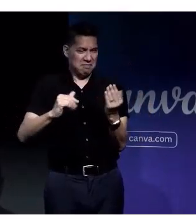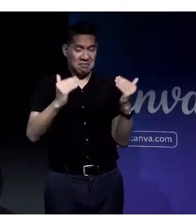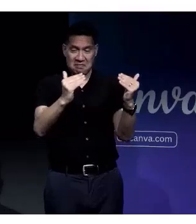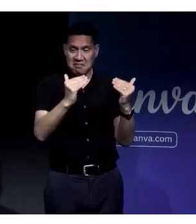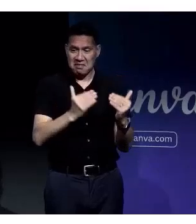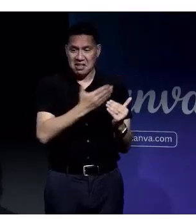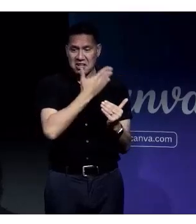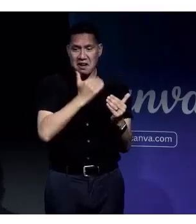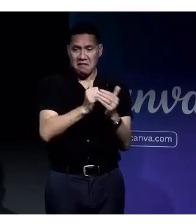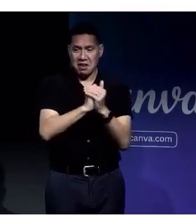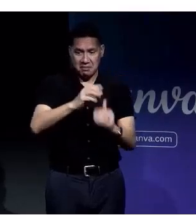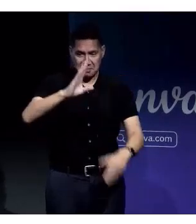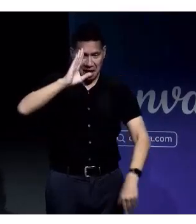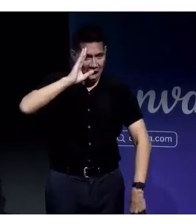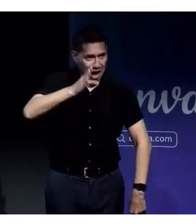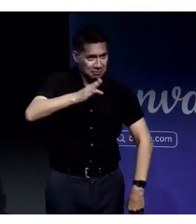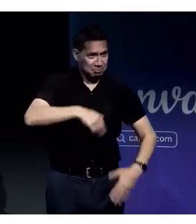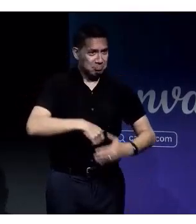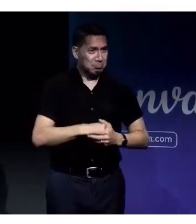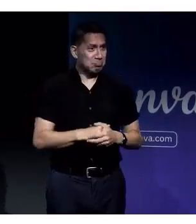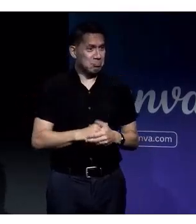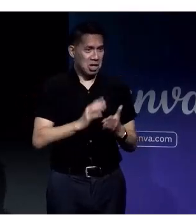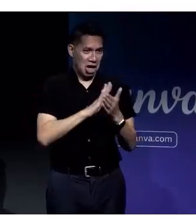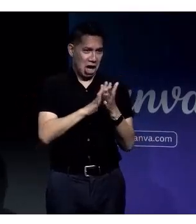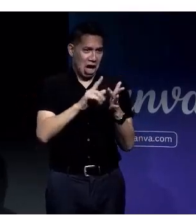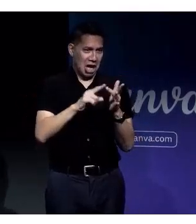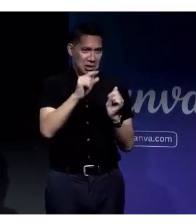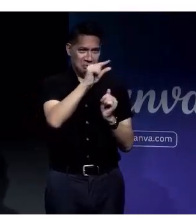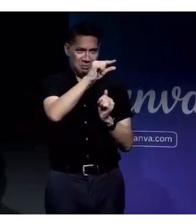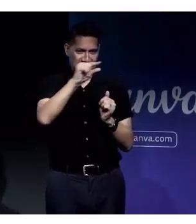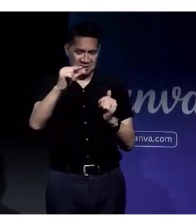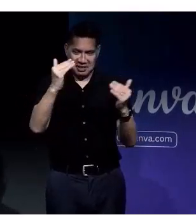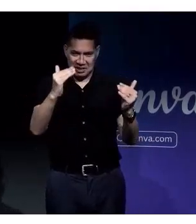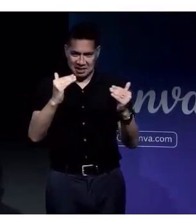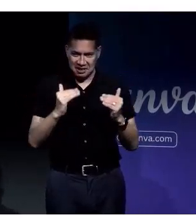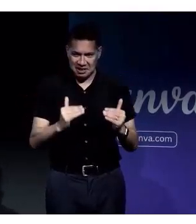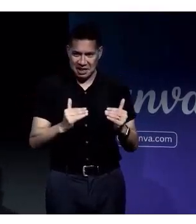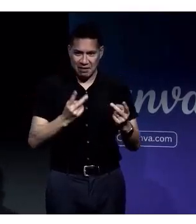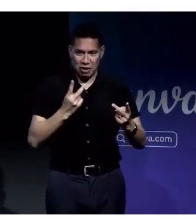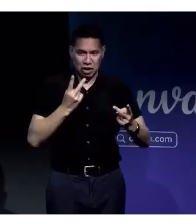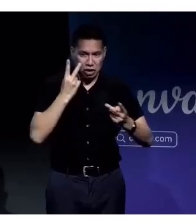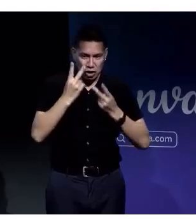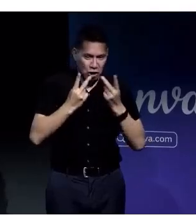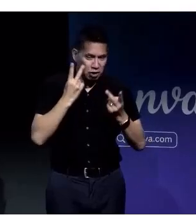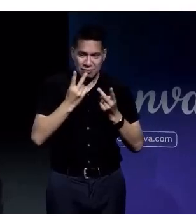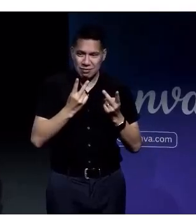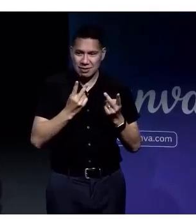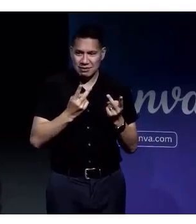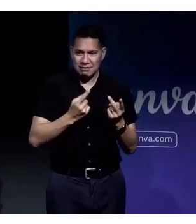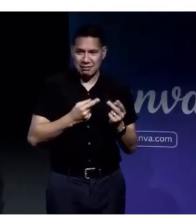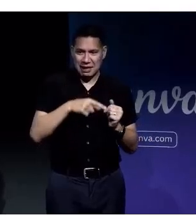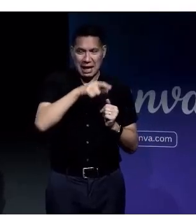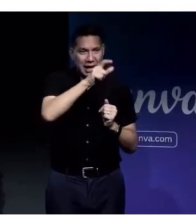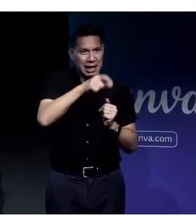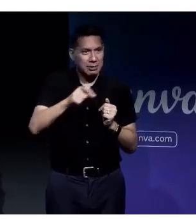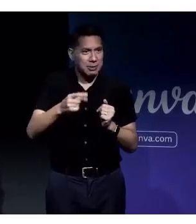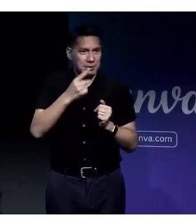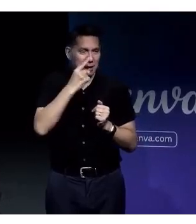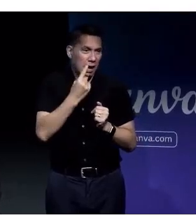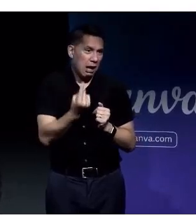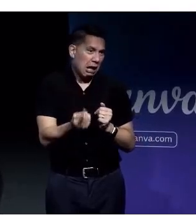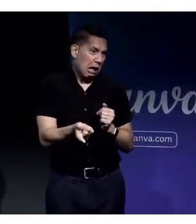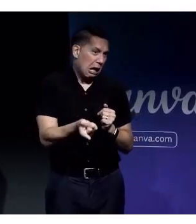nice friendly greeting, hi. We've got our universal search where our customers can look